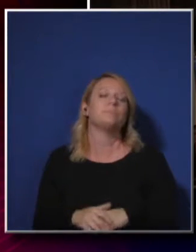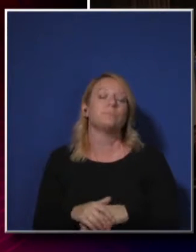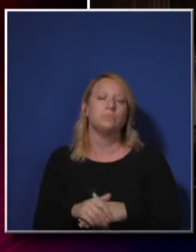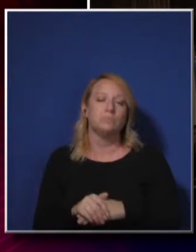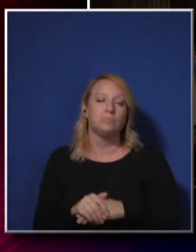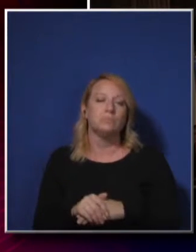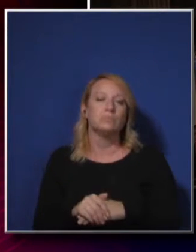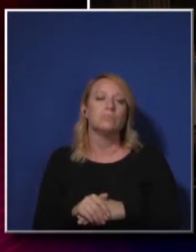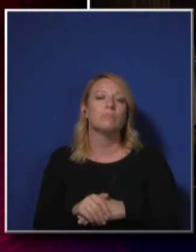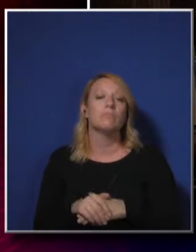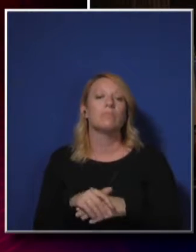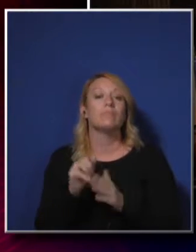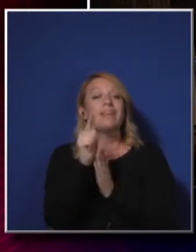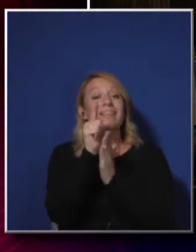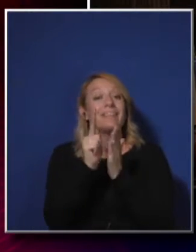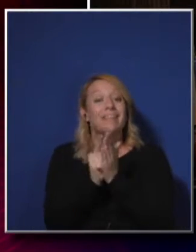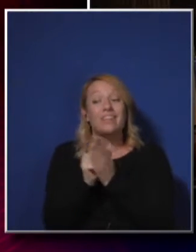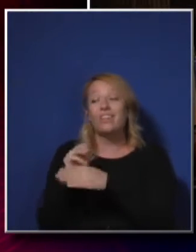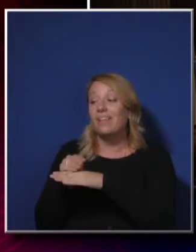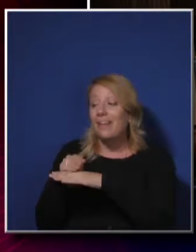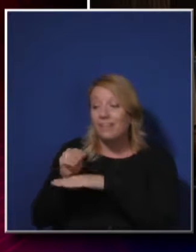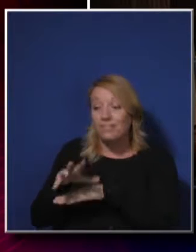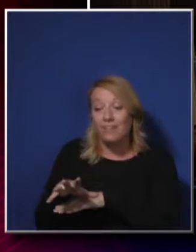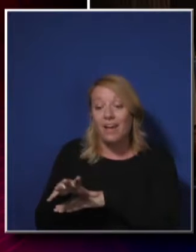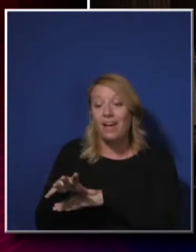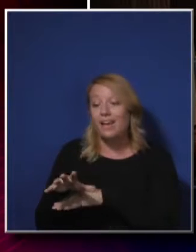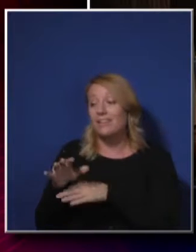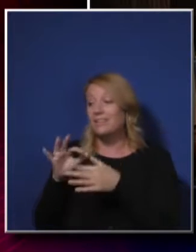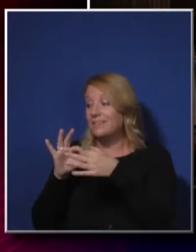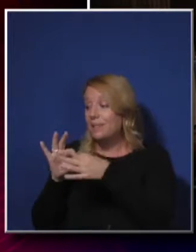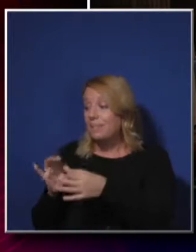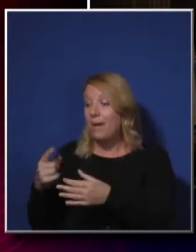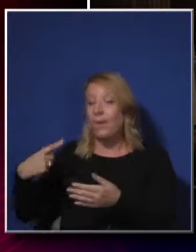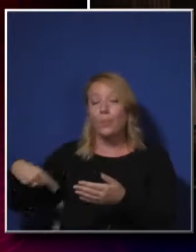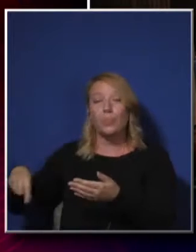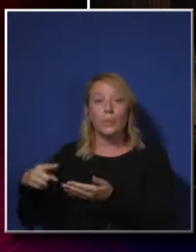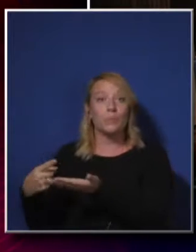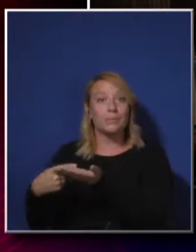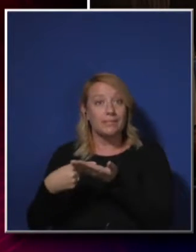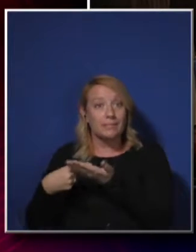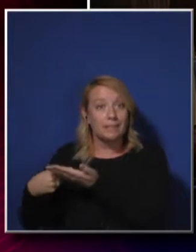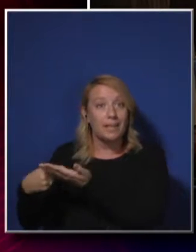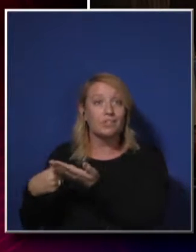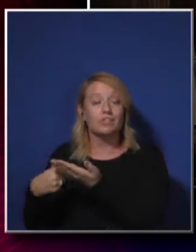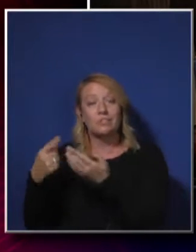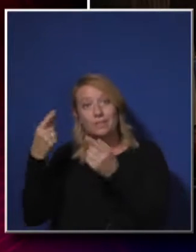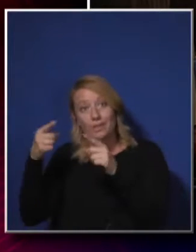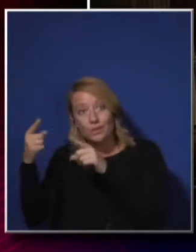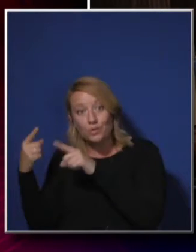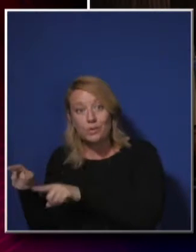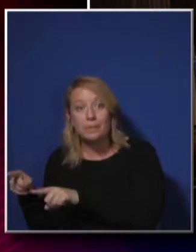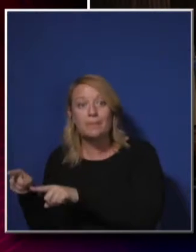38-431-03A3, legal advice on the documents and potential agreement, and/or ARS